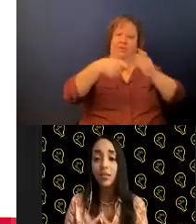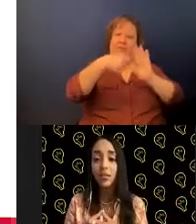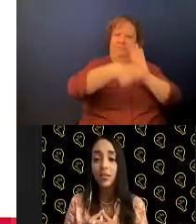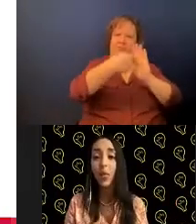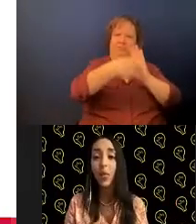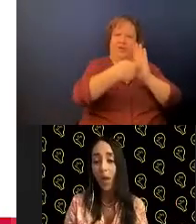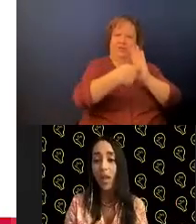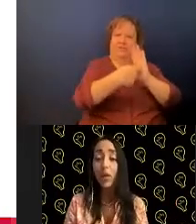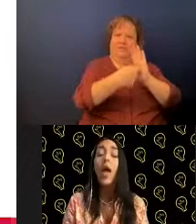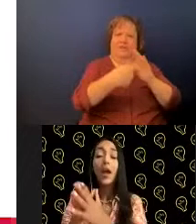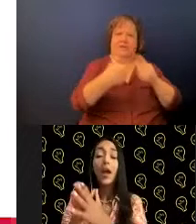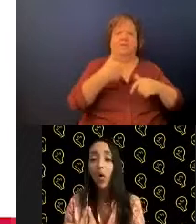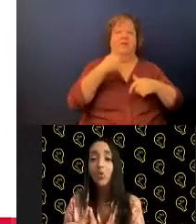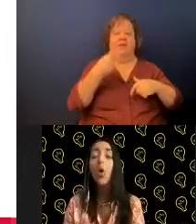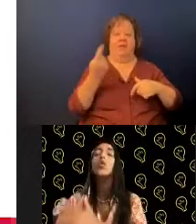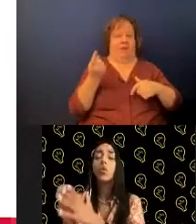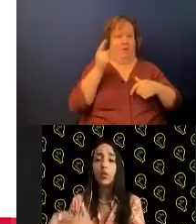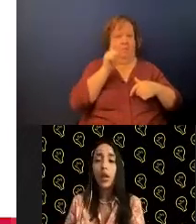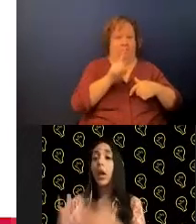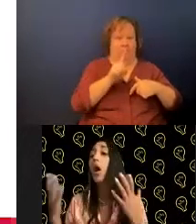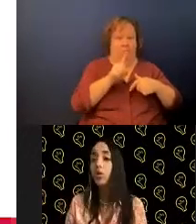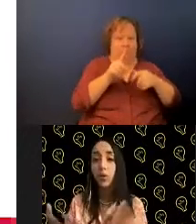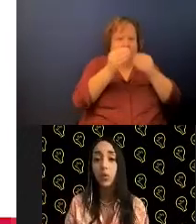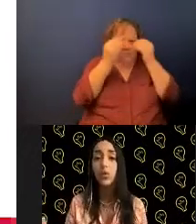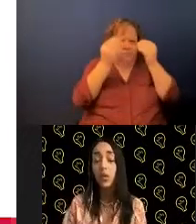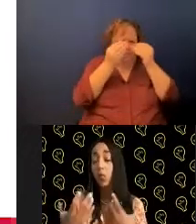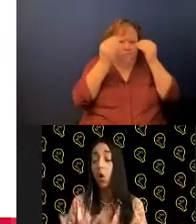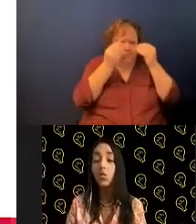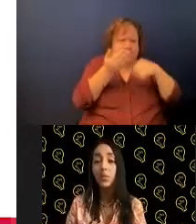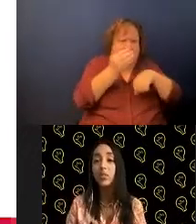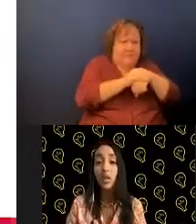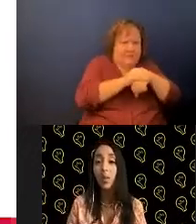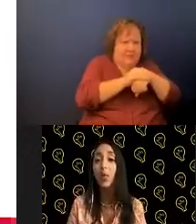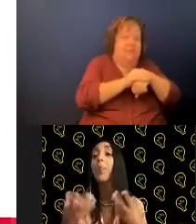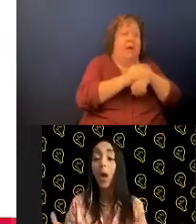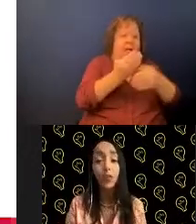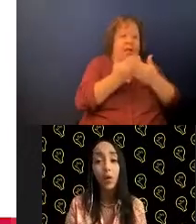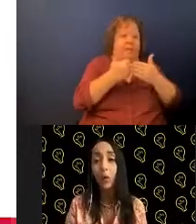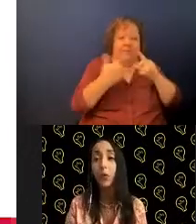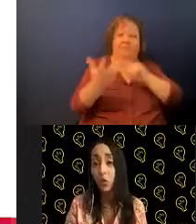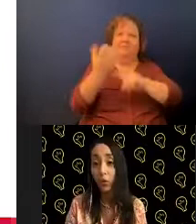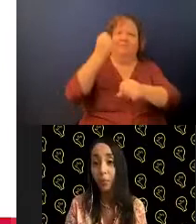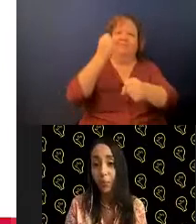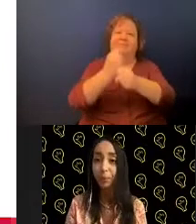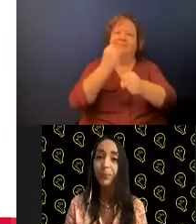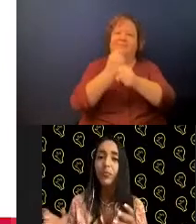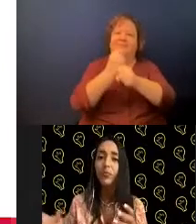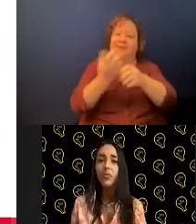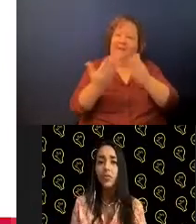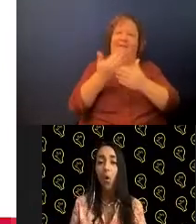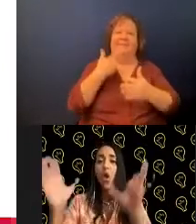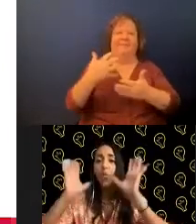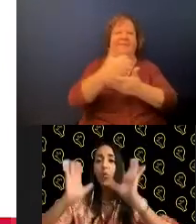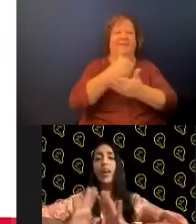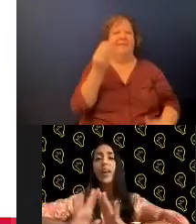and sustainable way, and also to create entrepreneurship that could also be sustainable and profitable for young people.